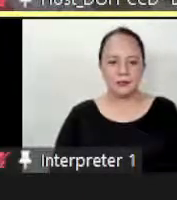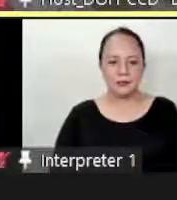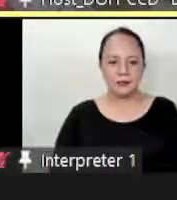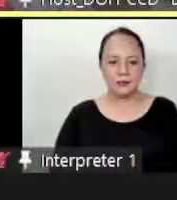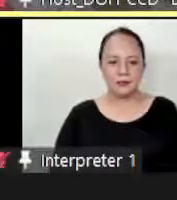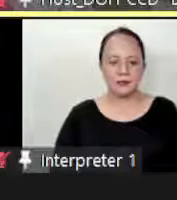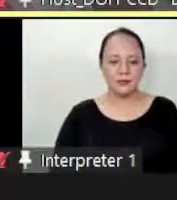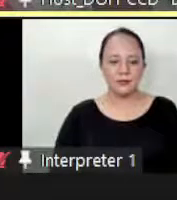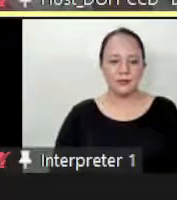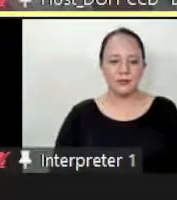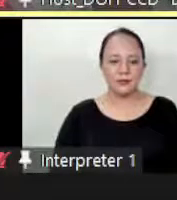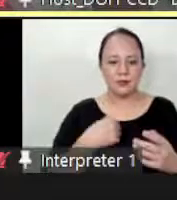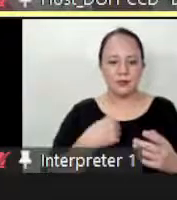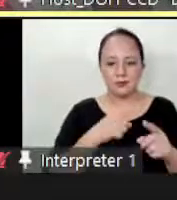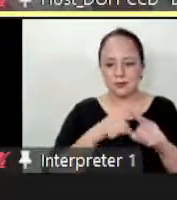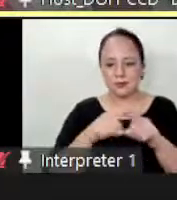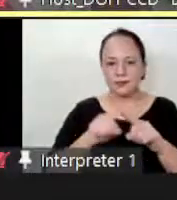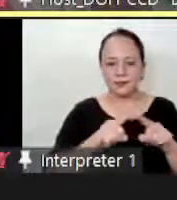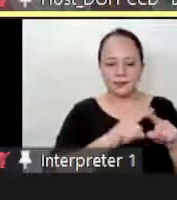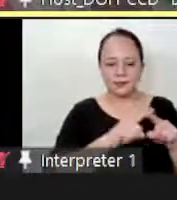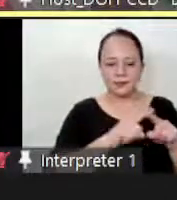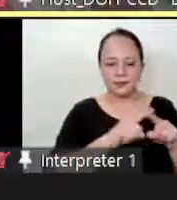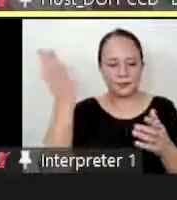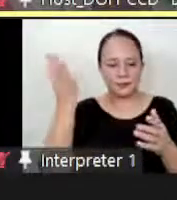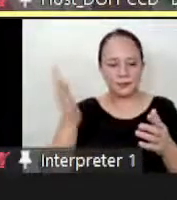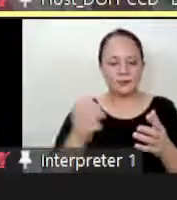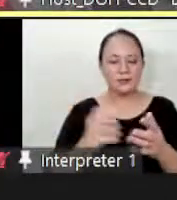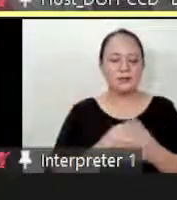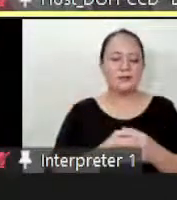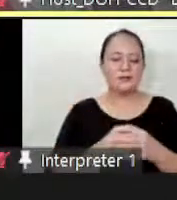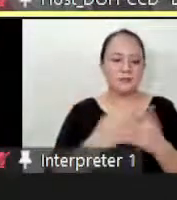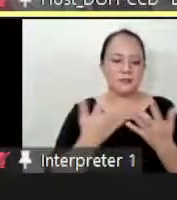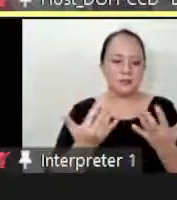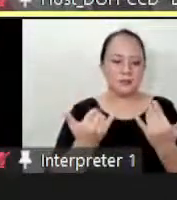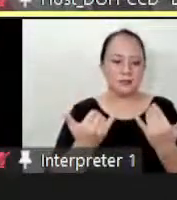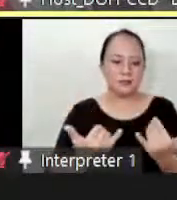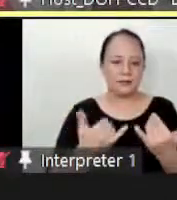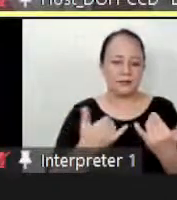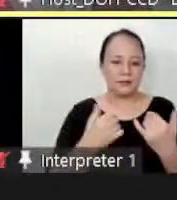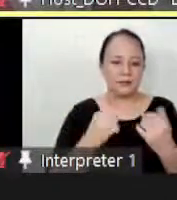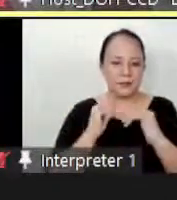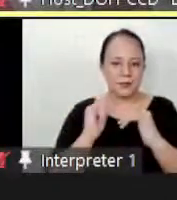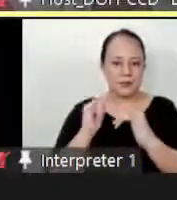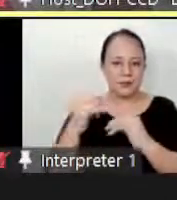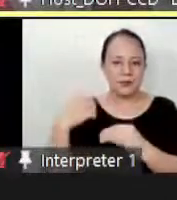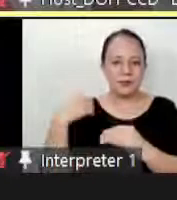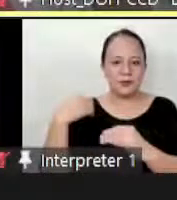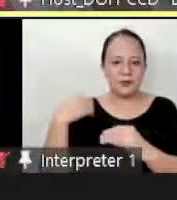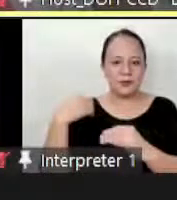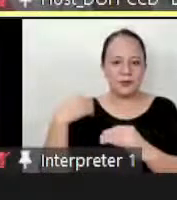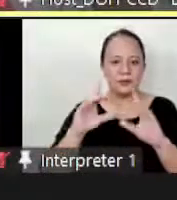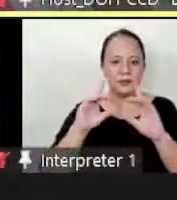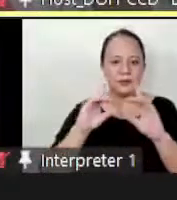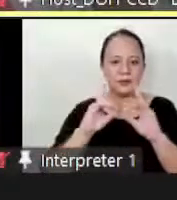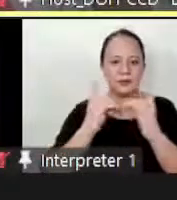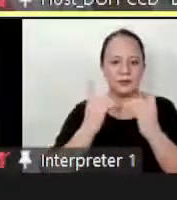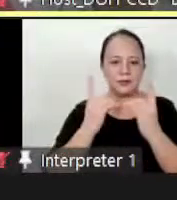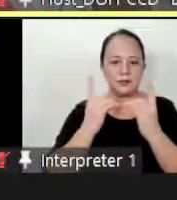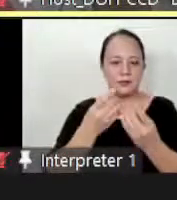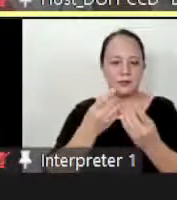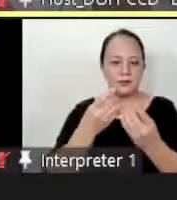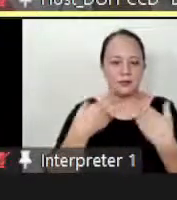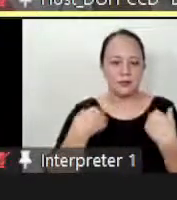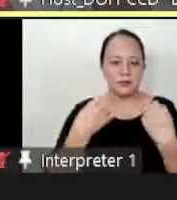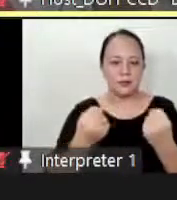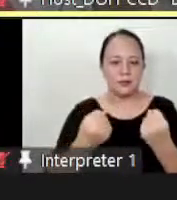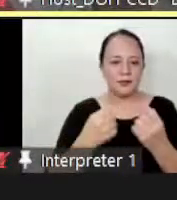All our distinguished speakers and panelists this morning, my fellow officials in the Department of Health, our partners from